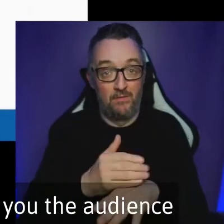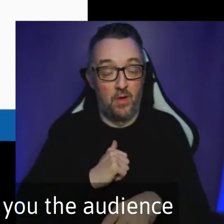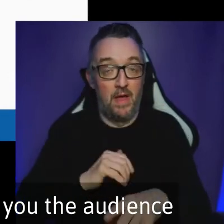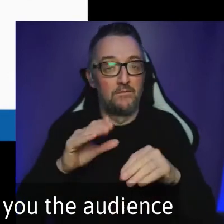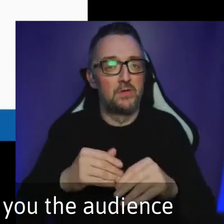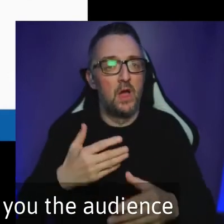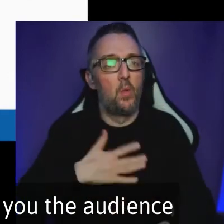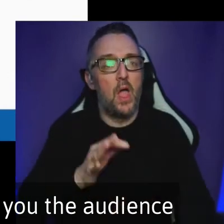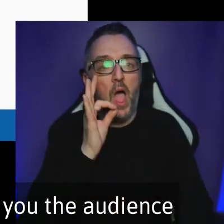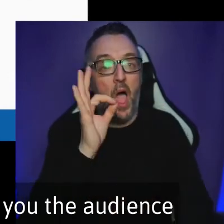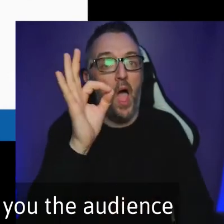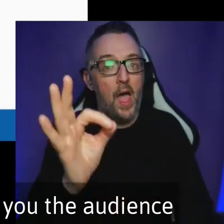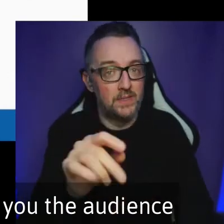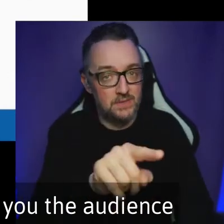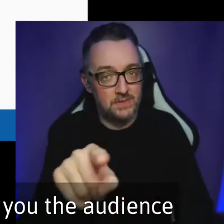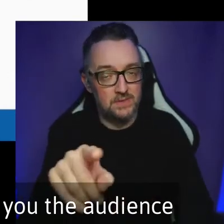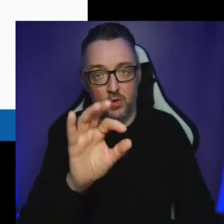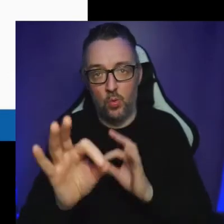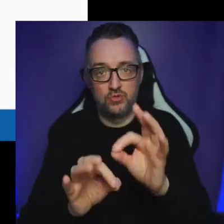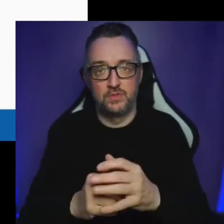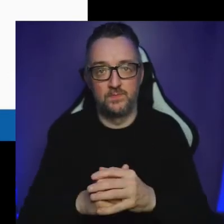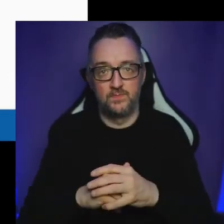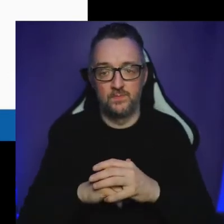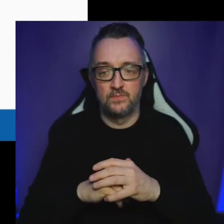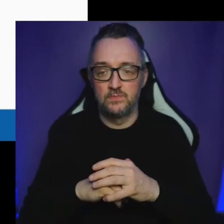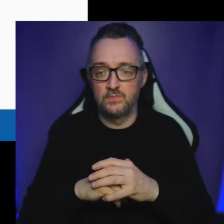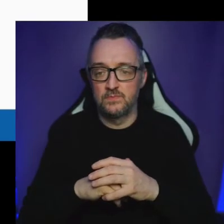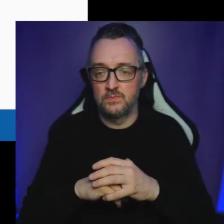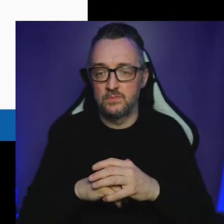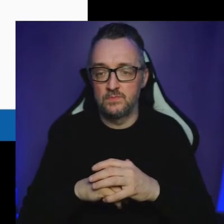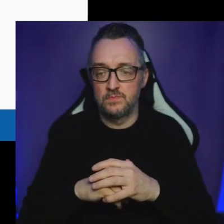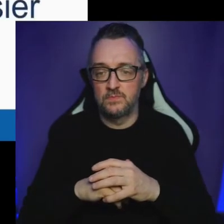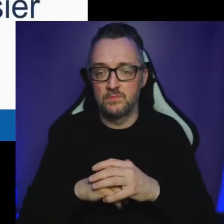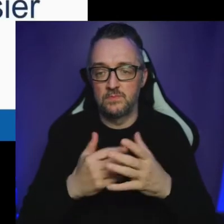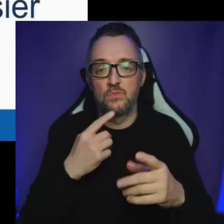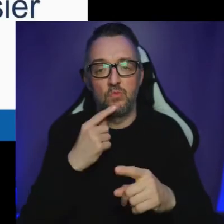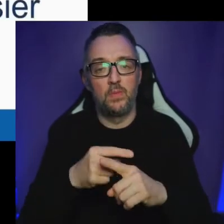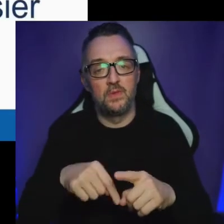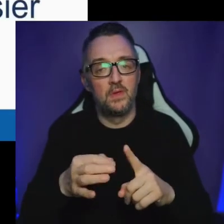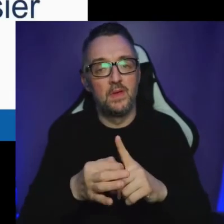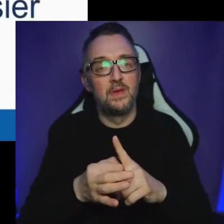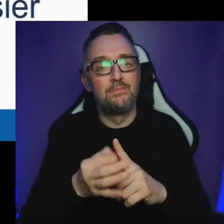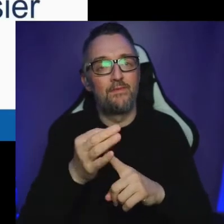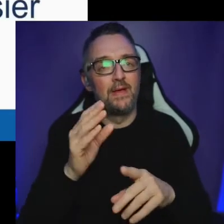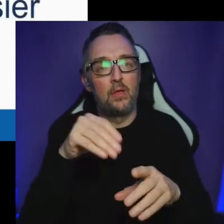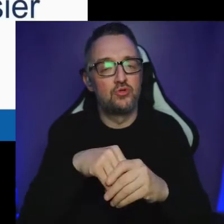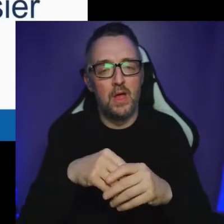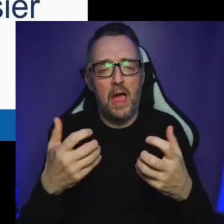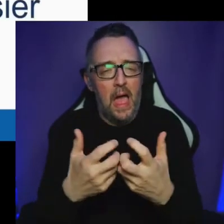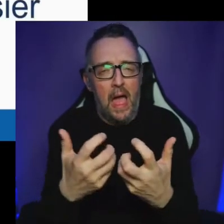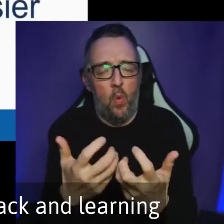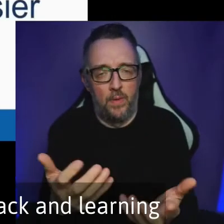couple of questions for you, the audience. And this is about improving inclusion and how we kind of go about